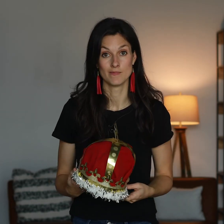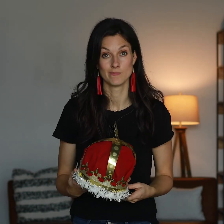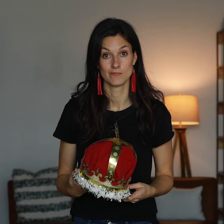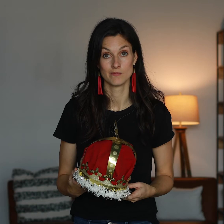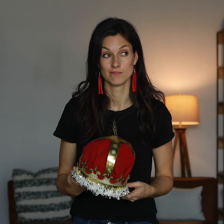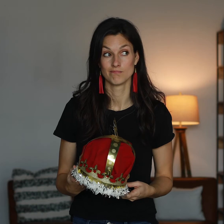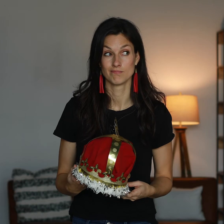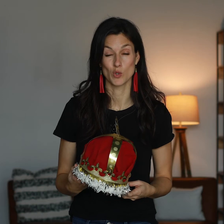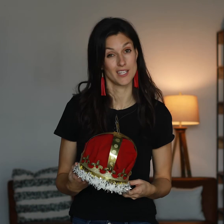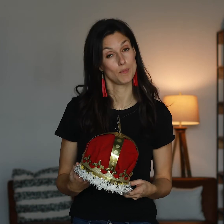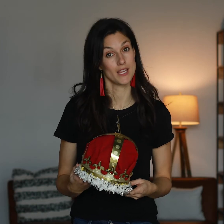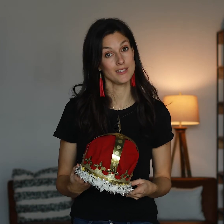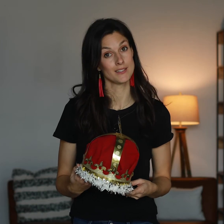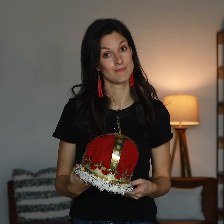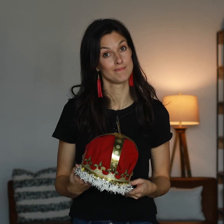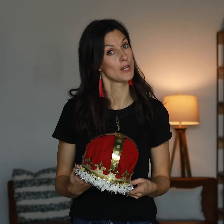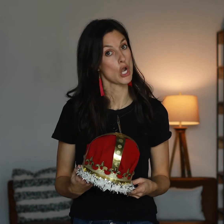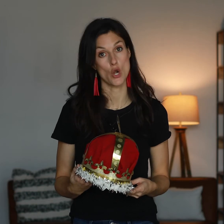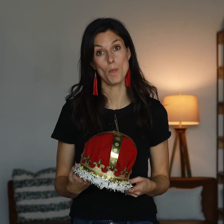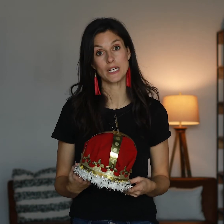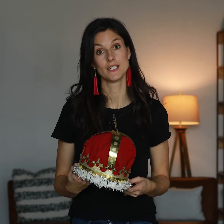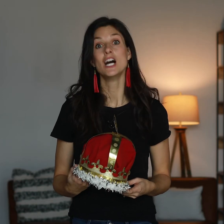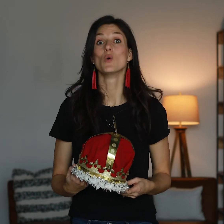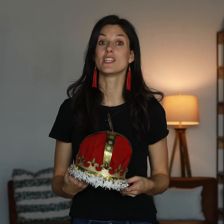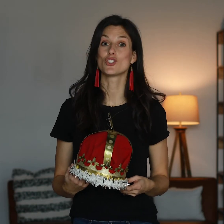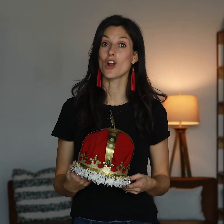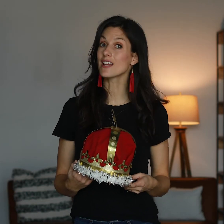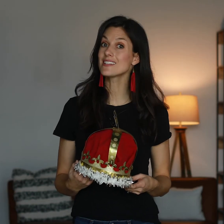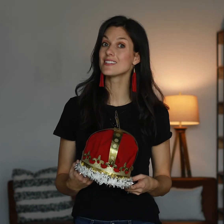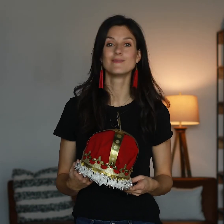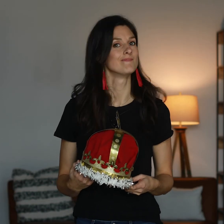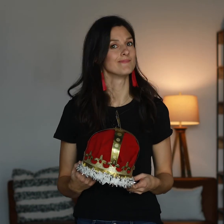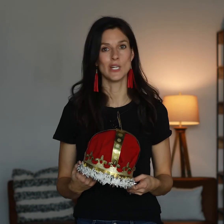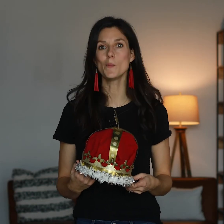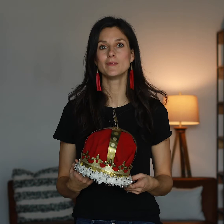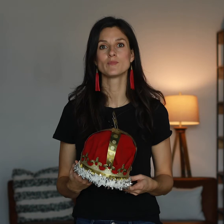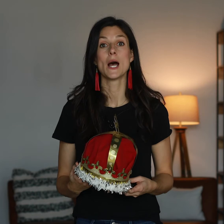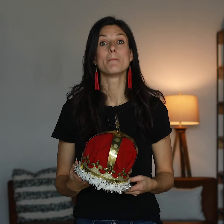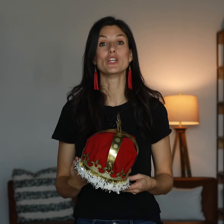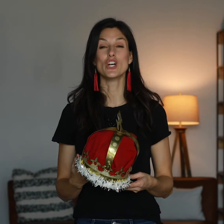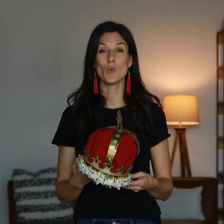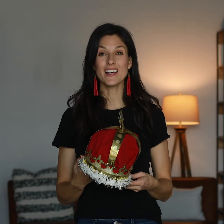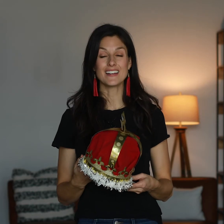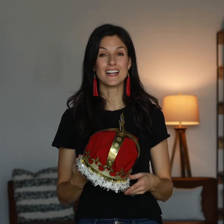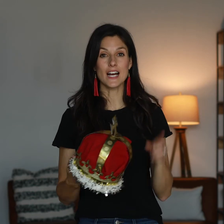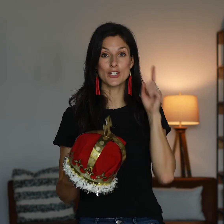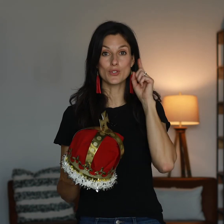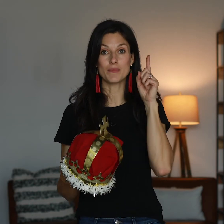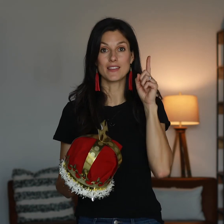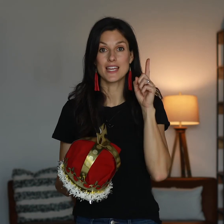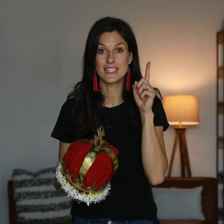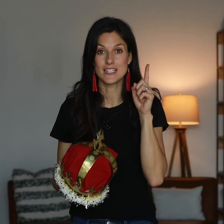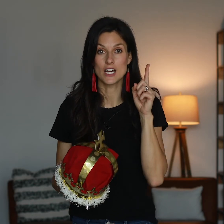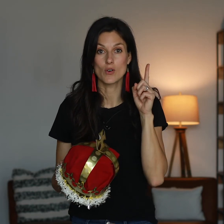David? Was he the biggest? Nope. Was he the strongest? Nope. But you know what? God